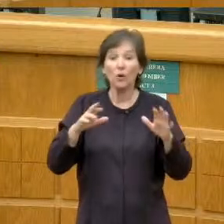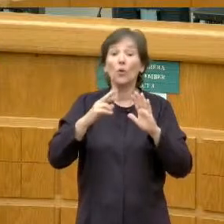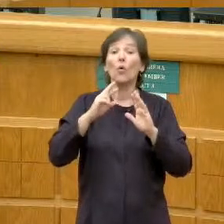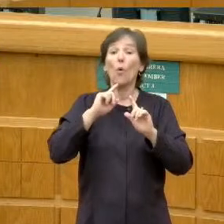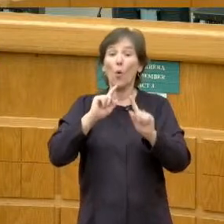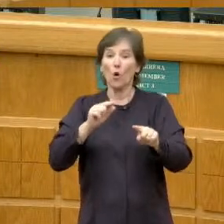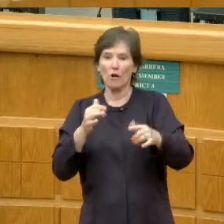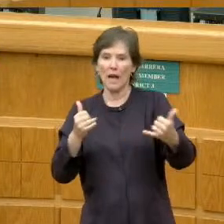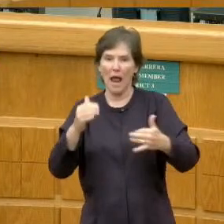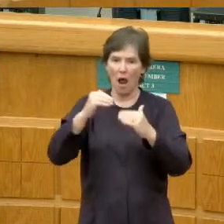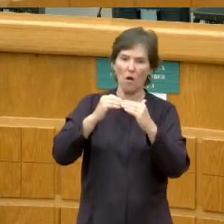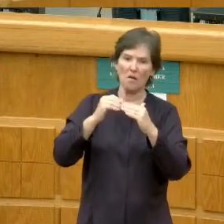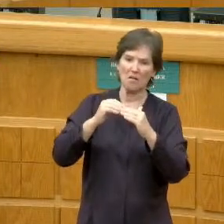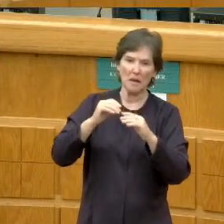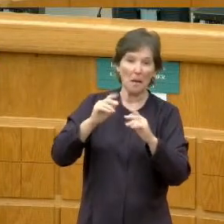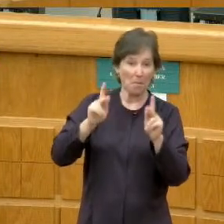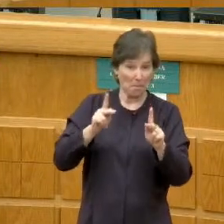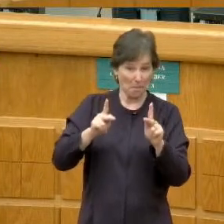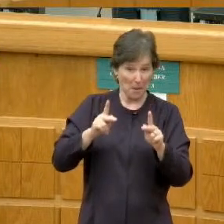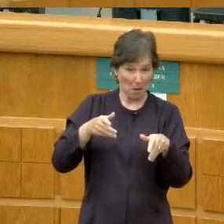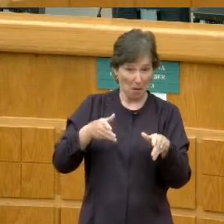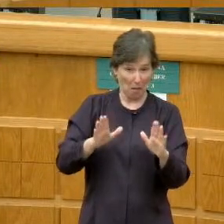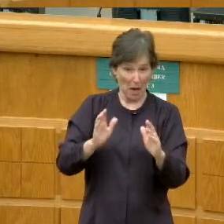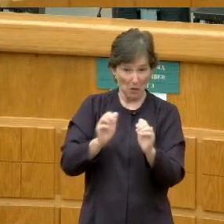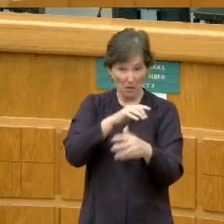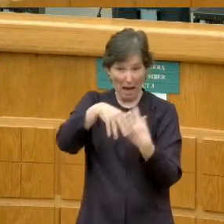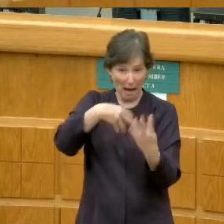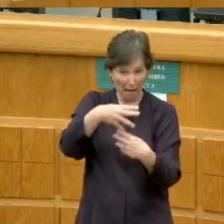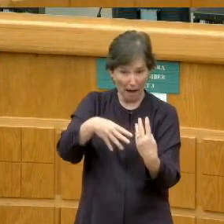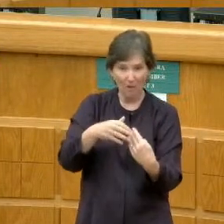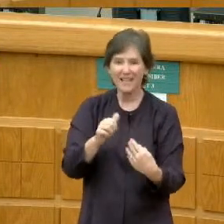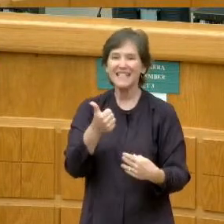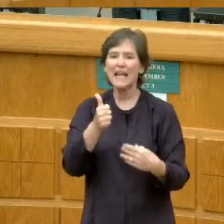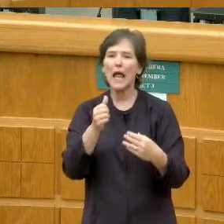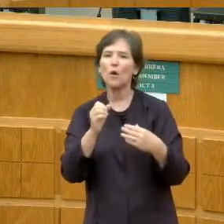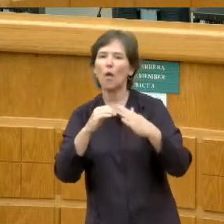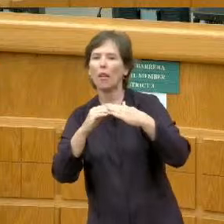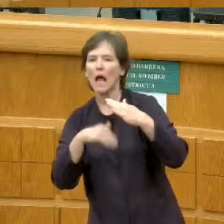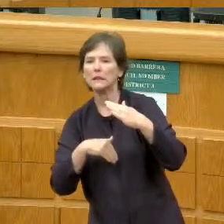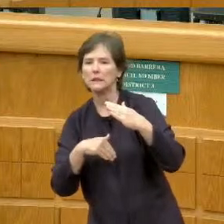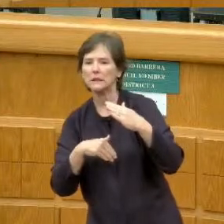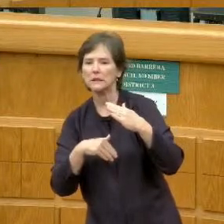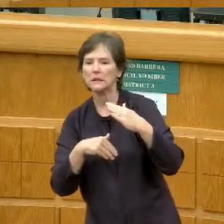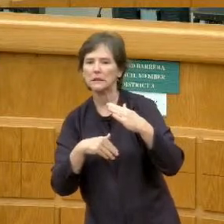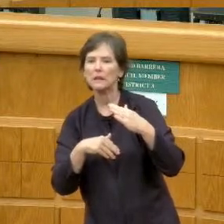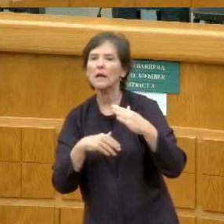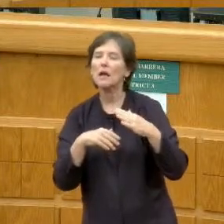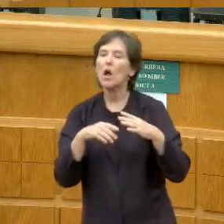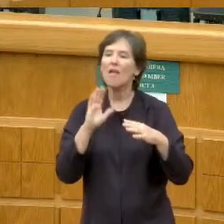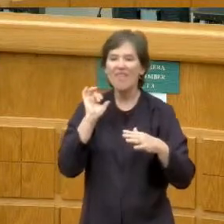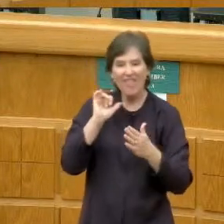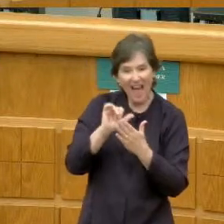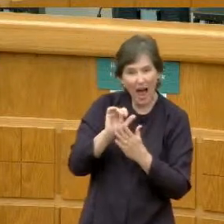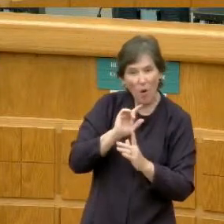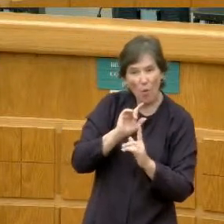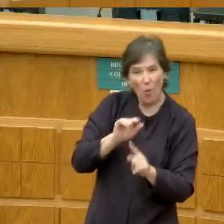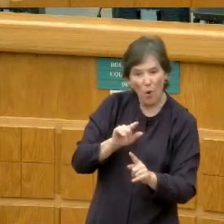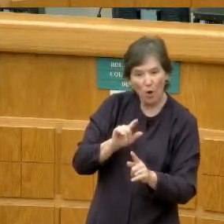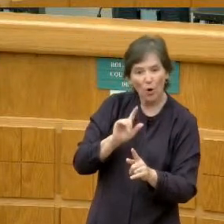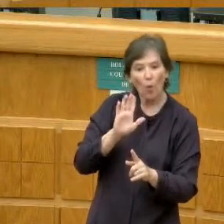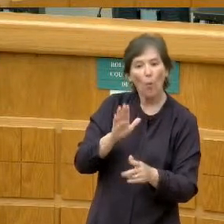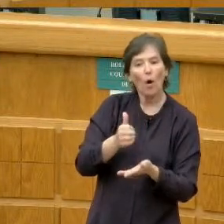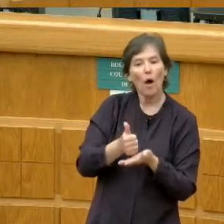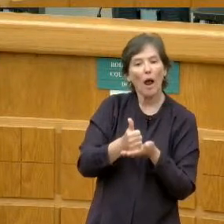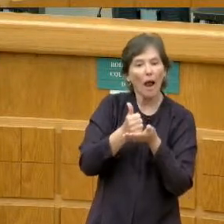under, because it's meant to keep you and your friends safe as well. But it also helps all those folks that